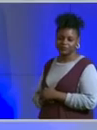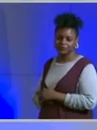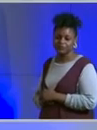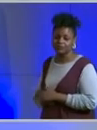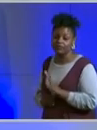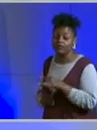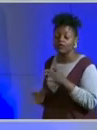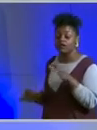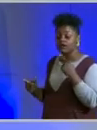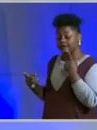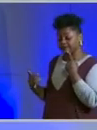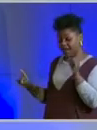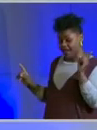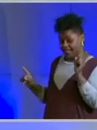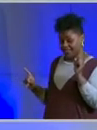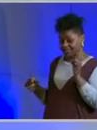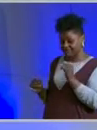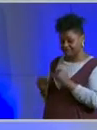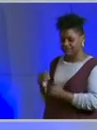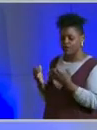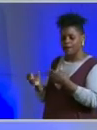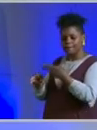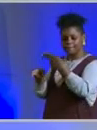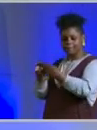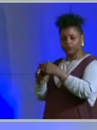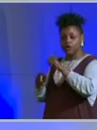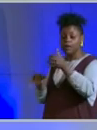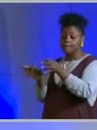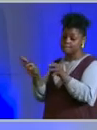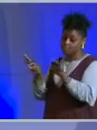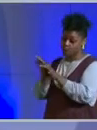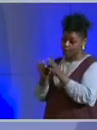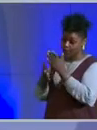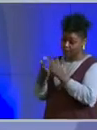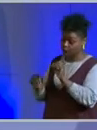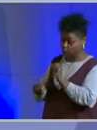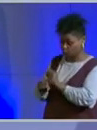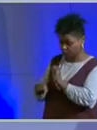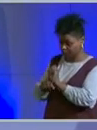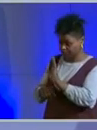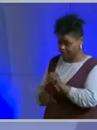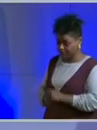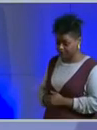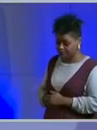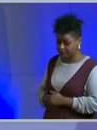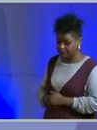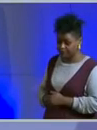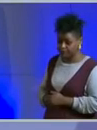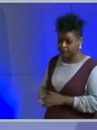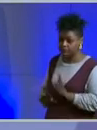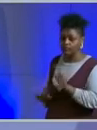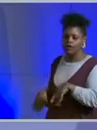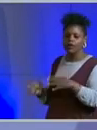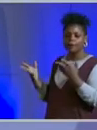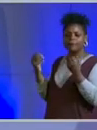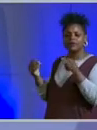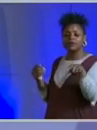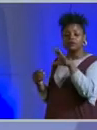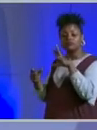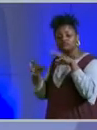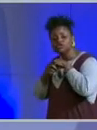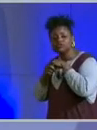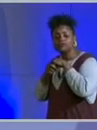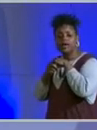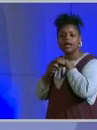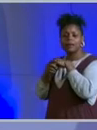And finally, I want to mention another very important piece of work. Many of you participated, many